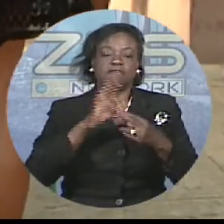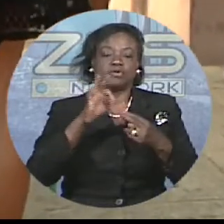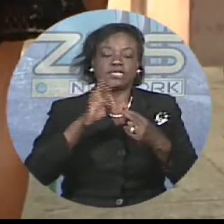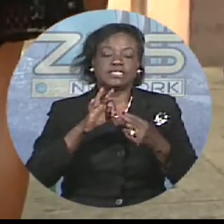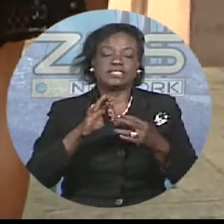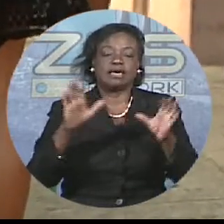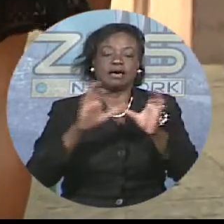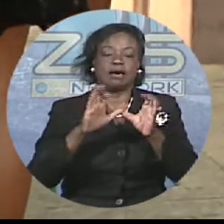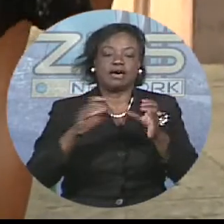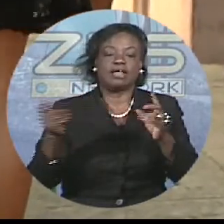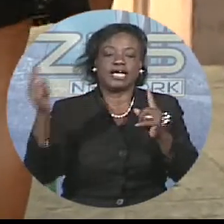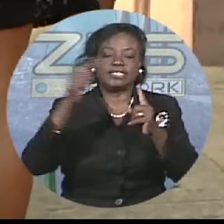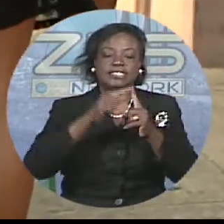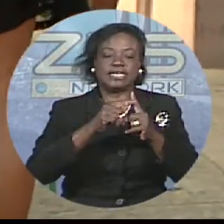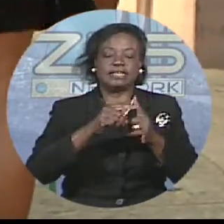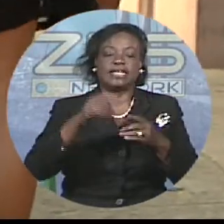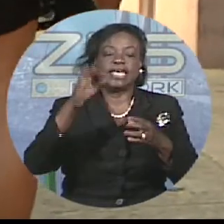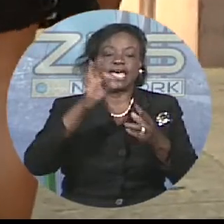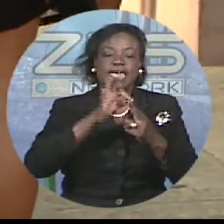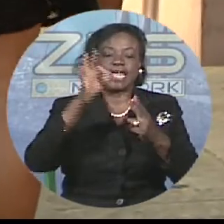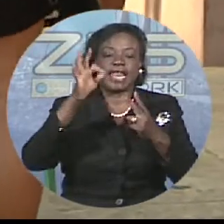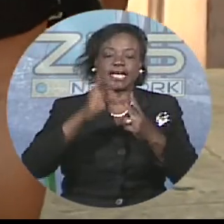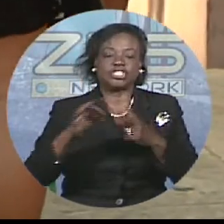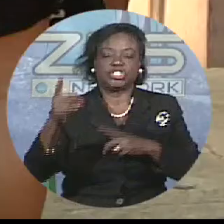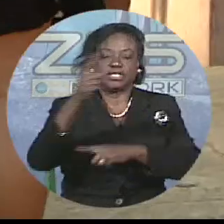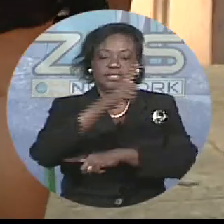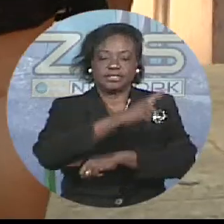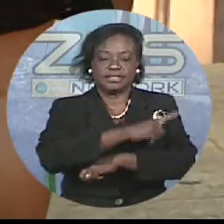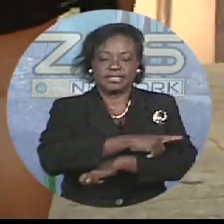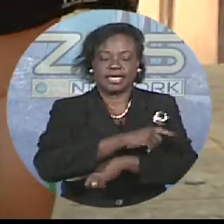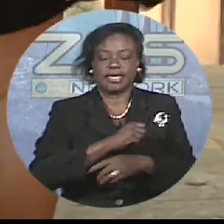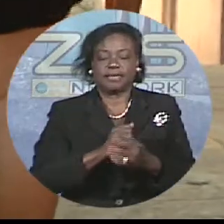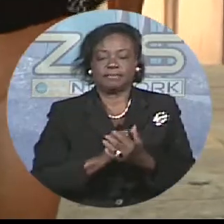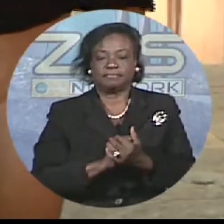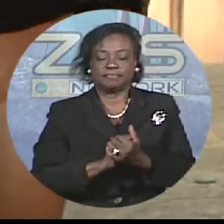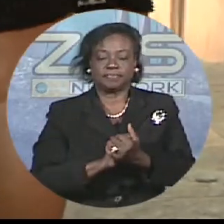up until Election Day. Janae Noel Ferguson, ZNS Network News.